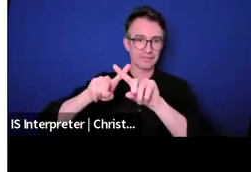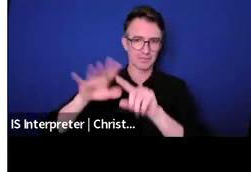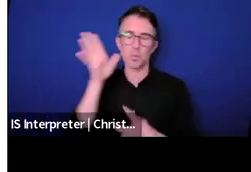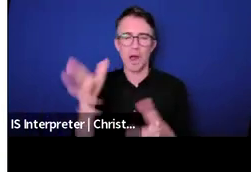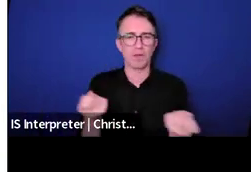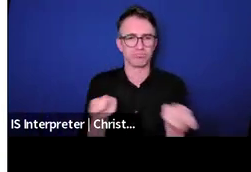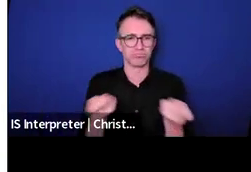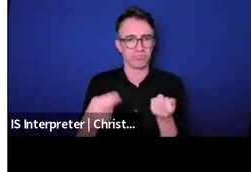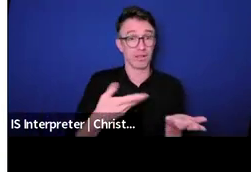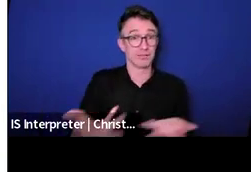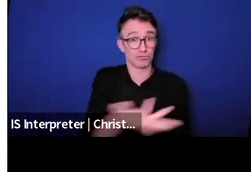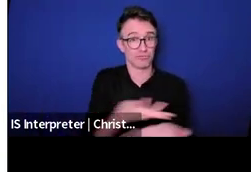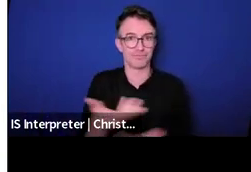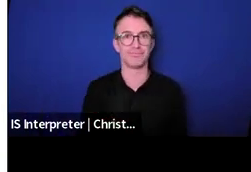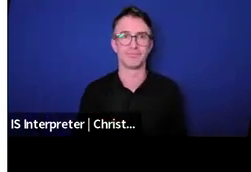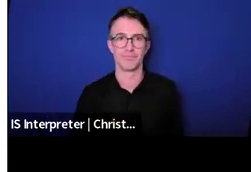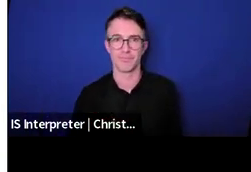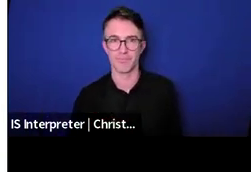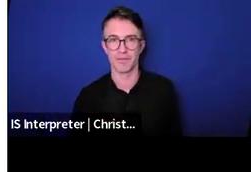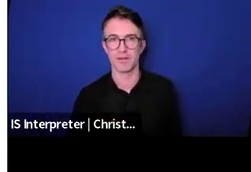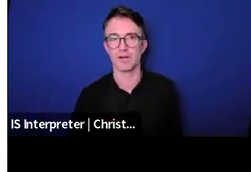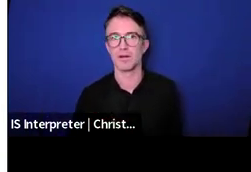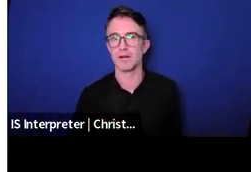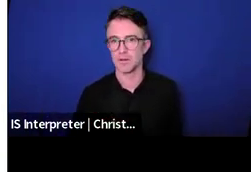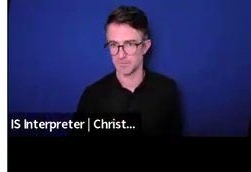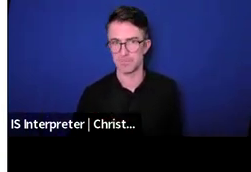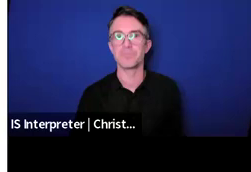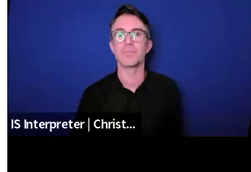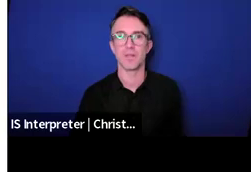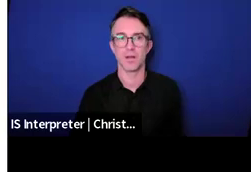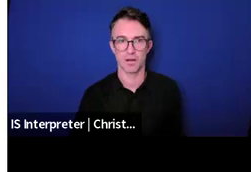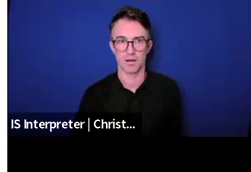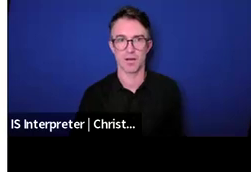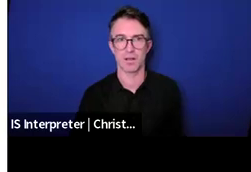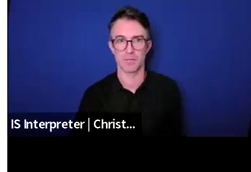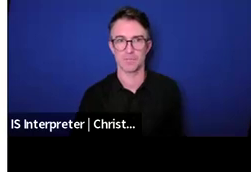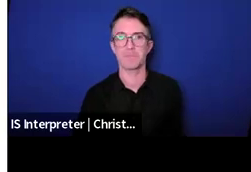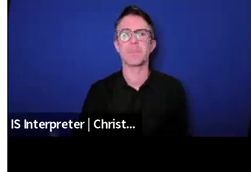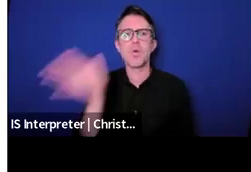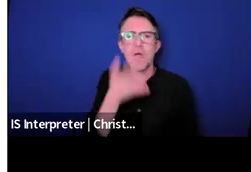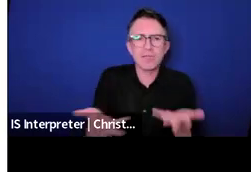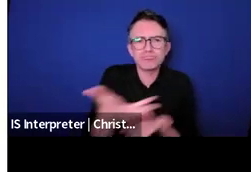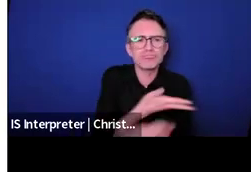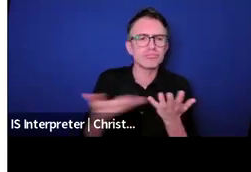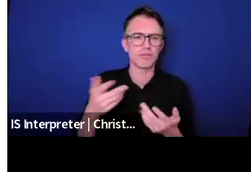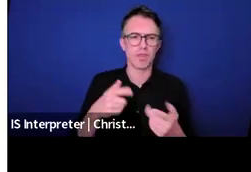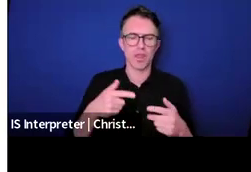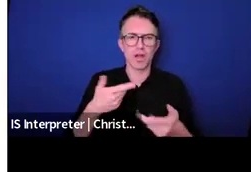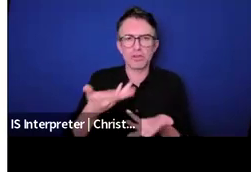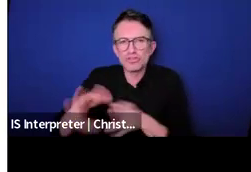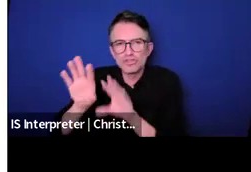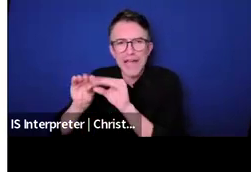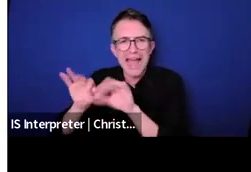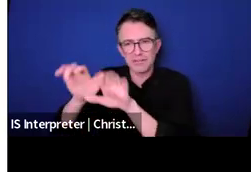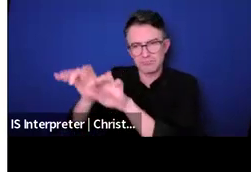been sharing some so far as it relates to this topic, including an evidence note that was developed on care and support systems coming out of that